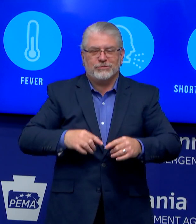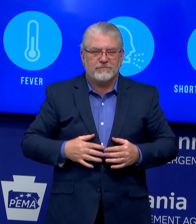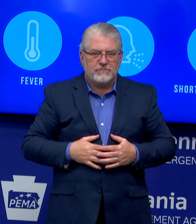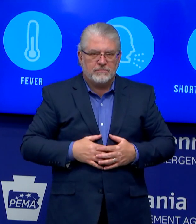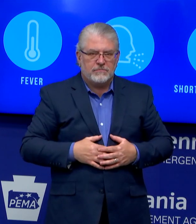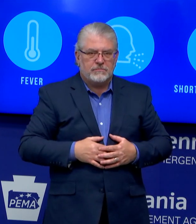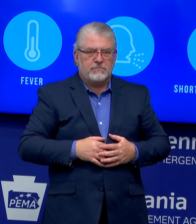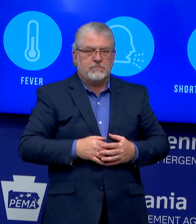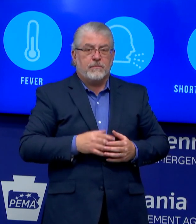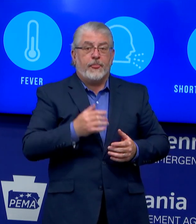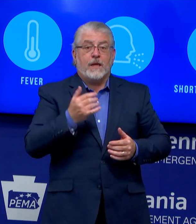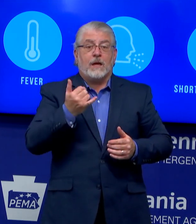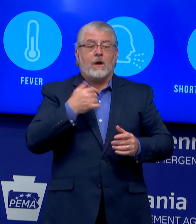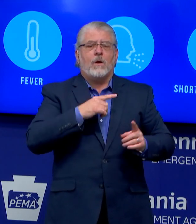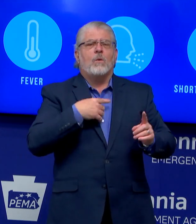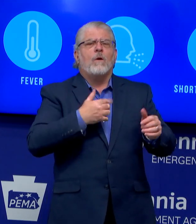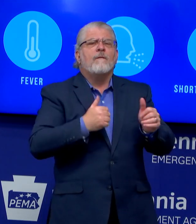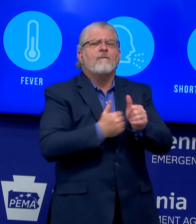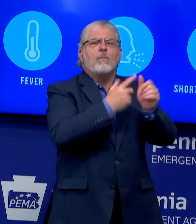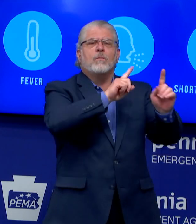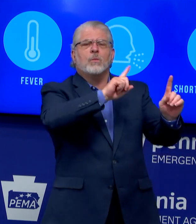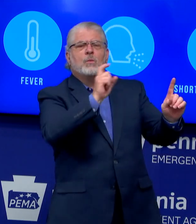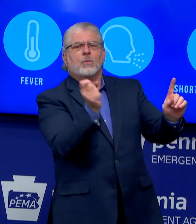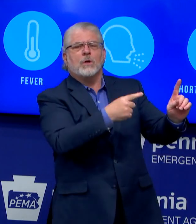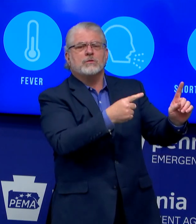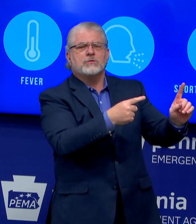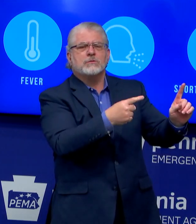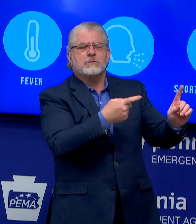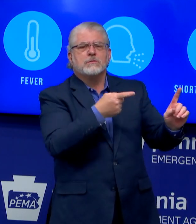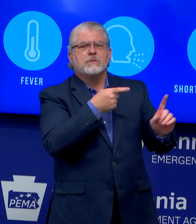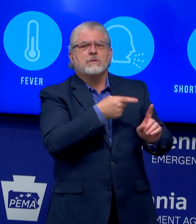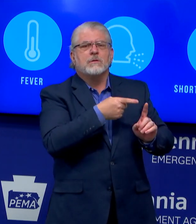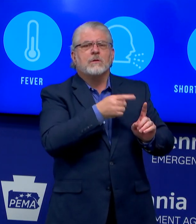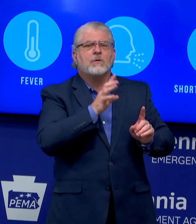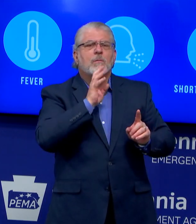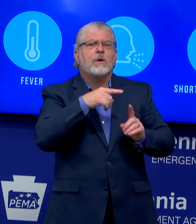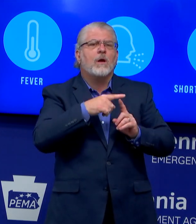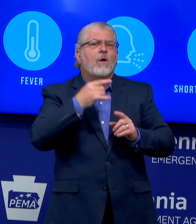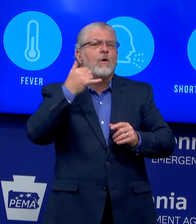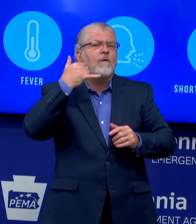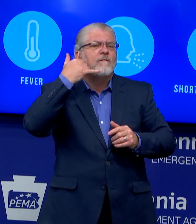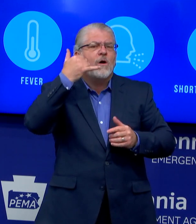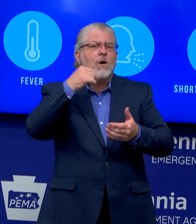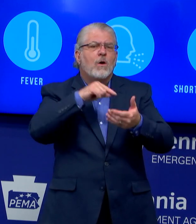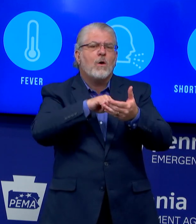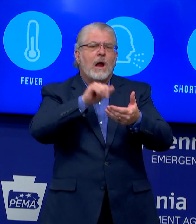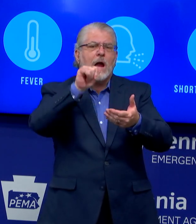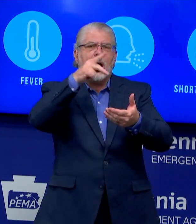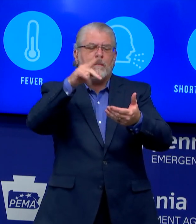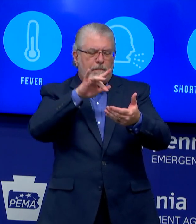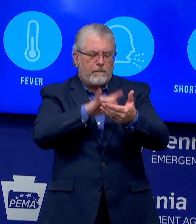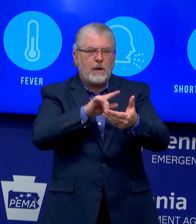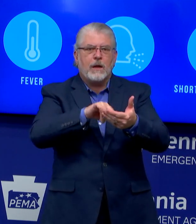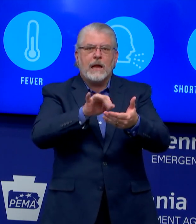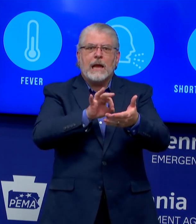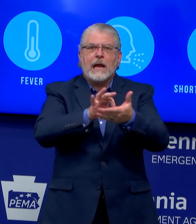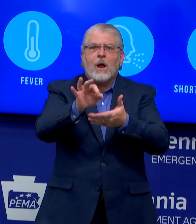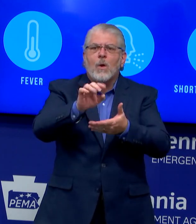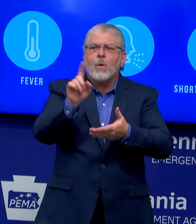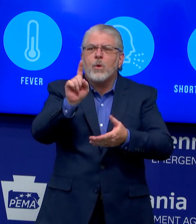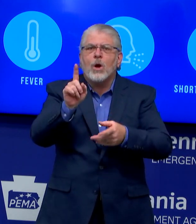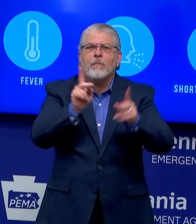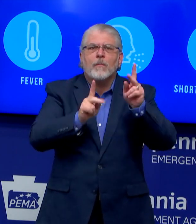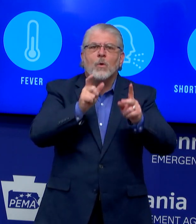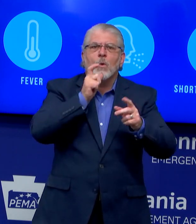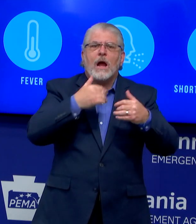phone apps and tracking with technology as a key part to moving out of this crisis? Yes, and I think that different